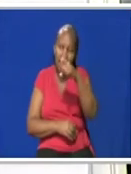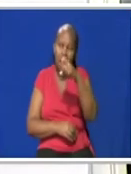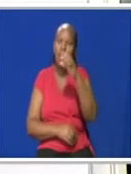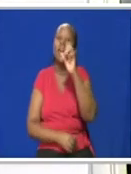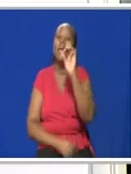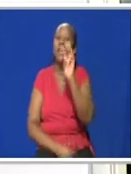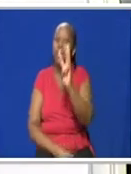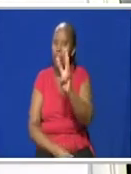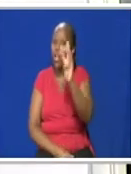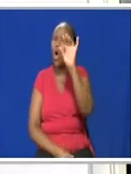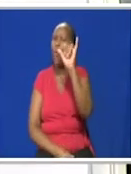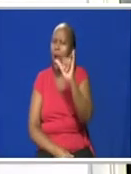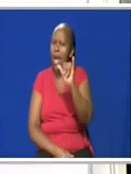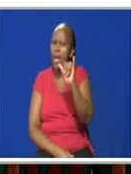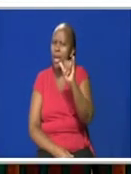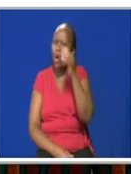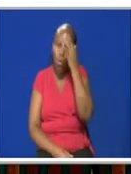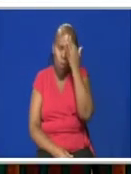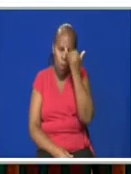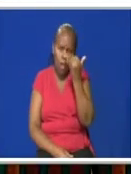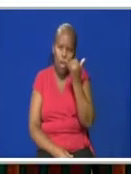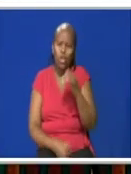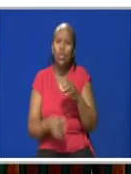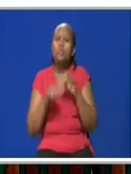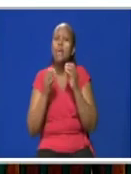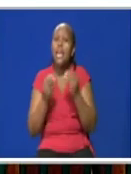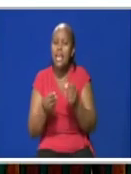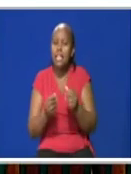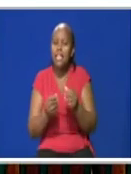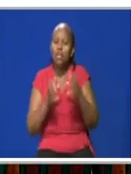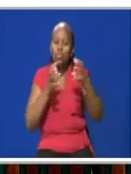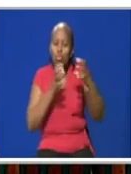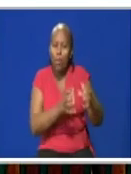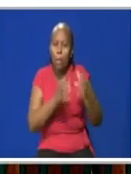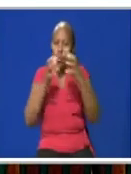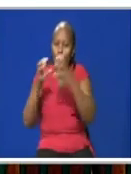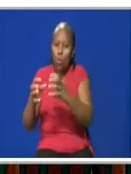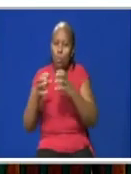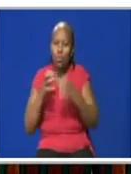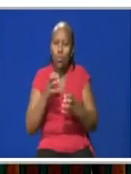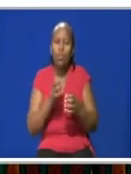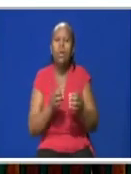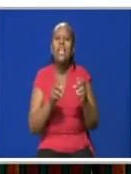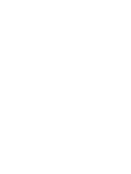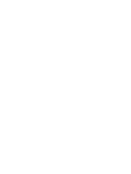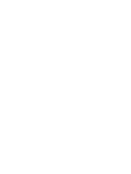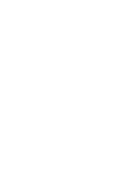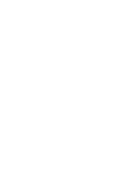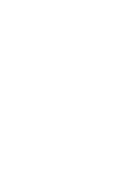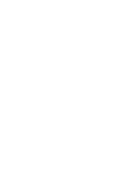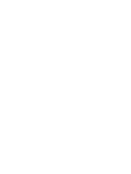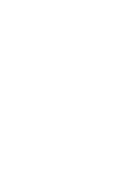well. Remember, the reason we are doing this is so that we can be able to put the like terms together and put them properly.